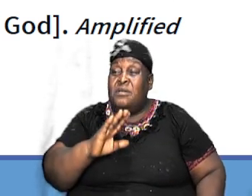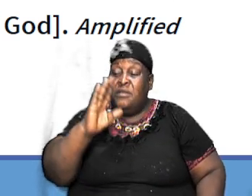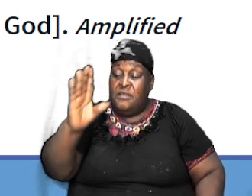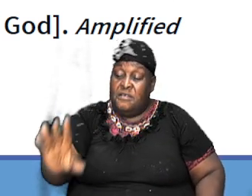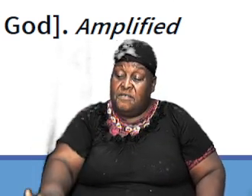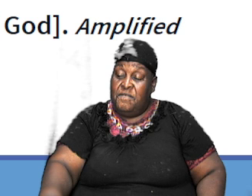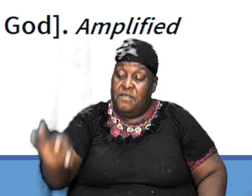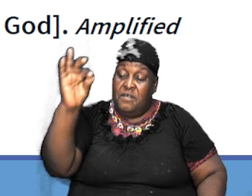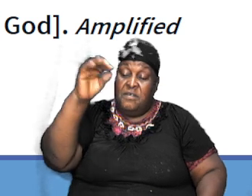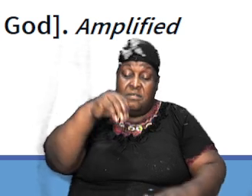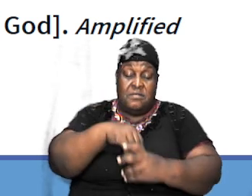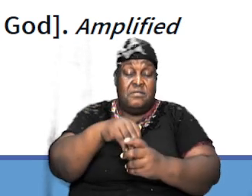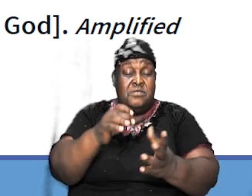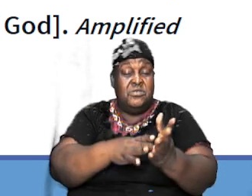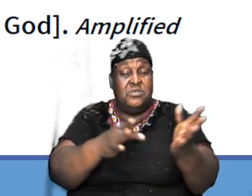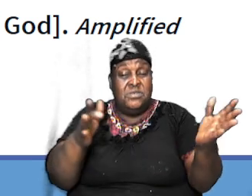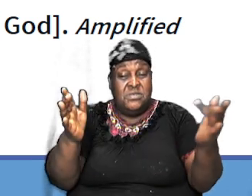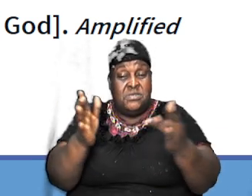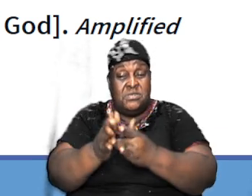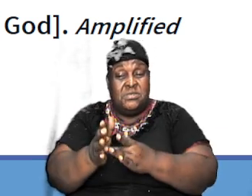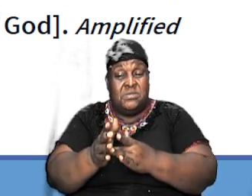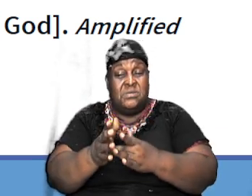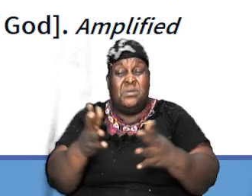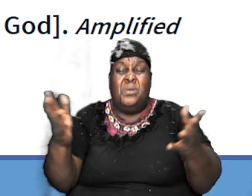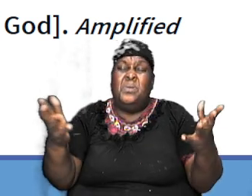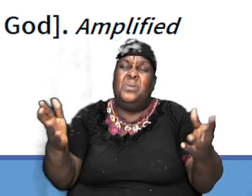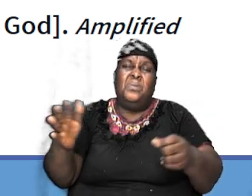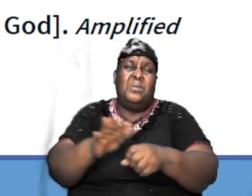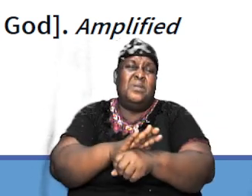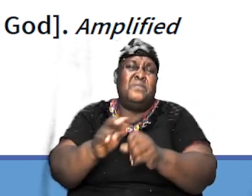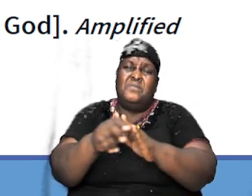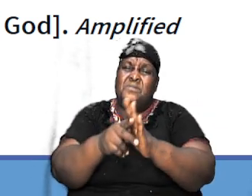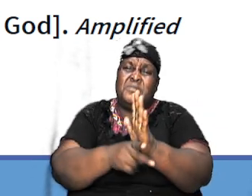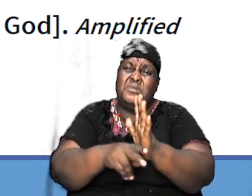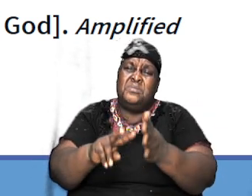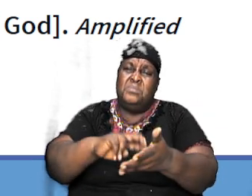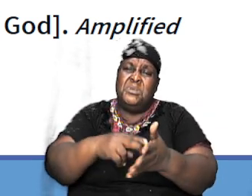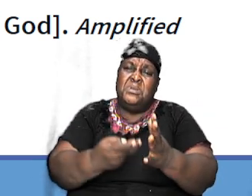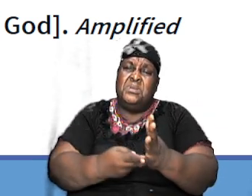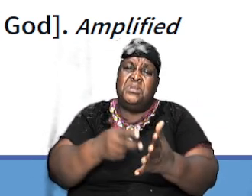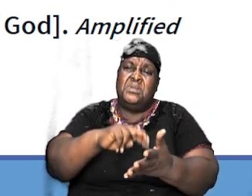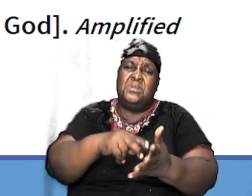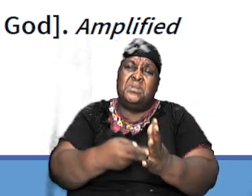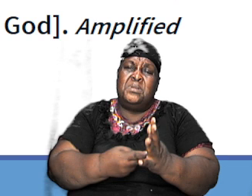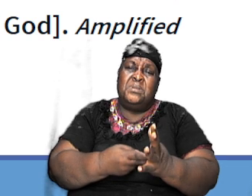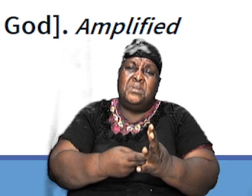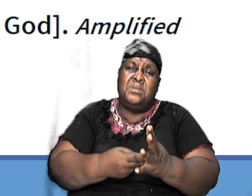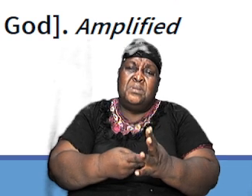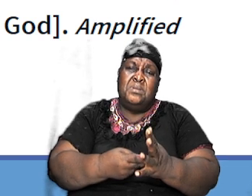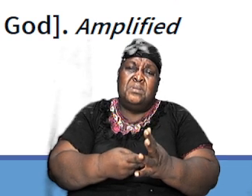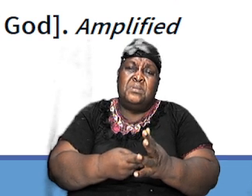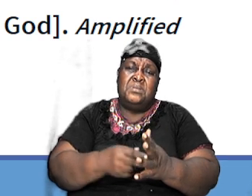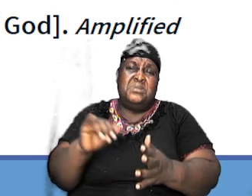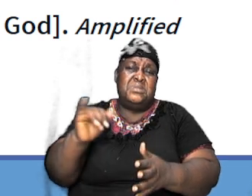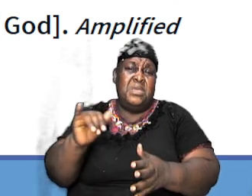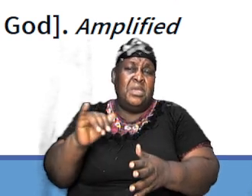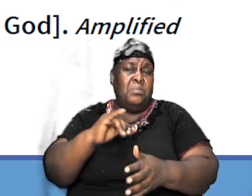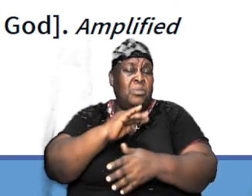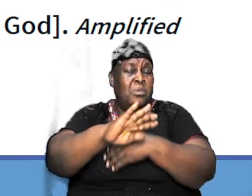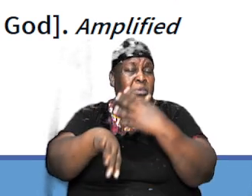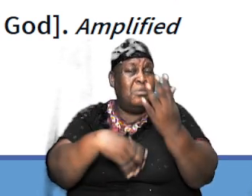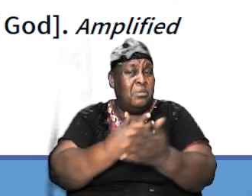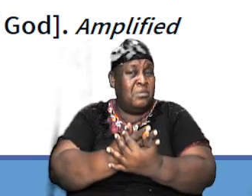found in Jesus. But what does fullness mean? Fullness also means all.